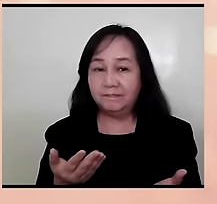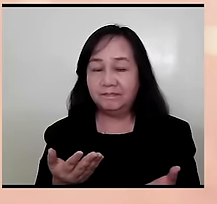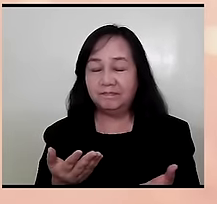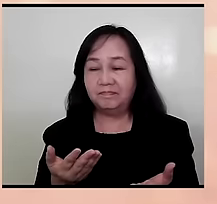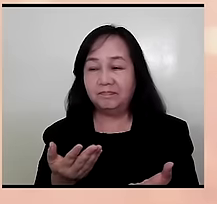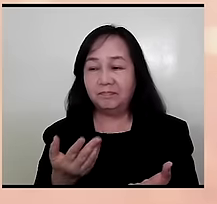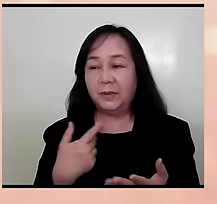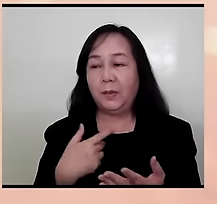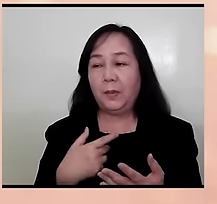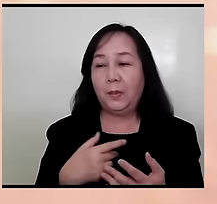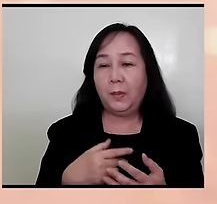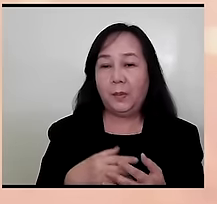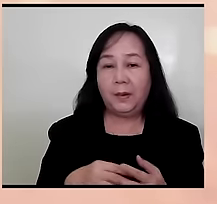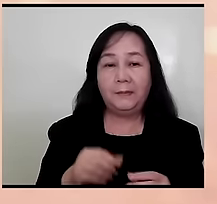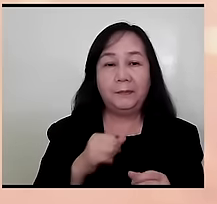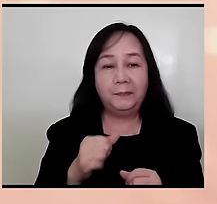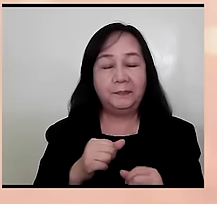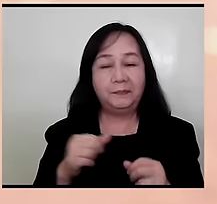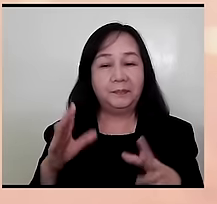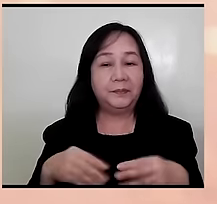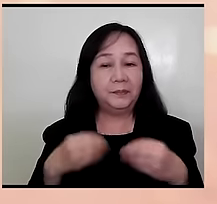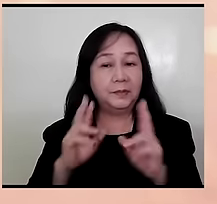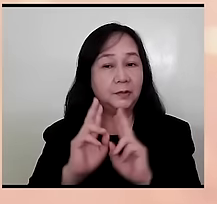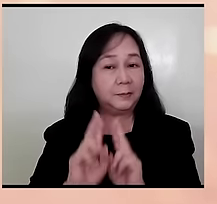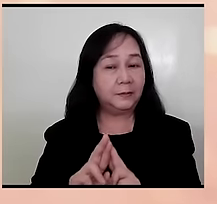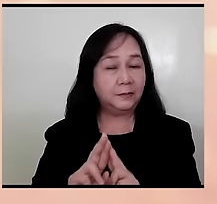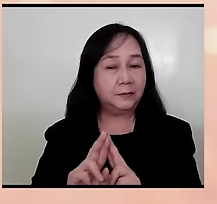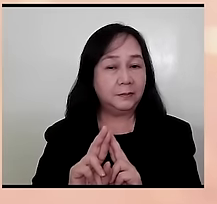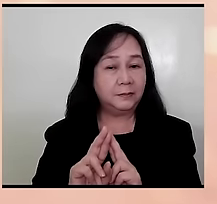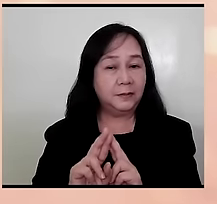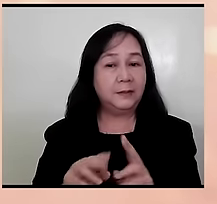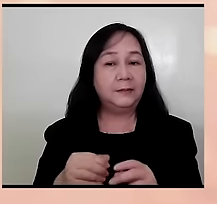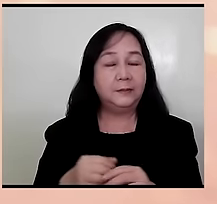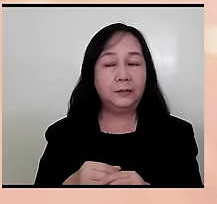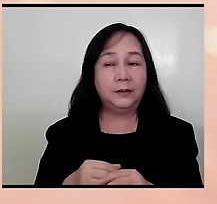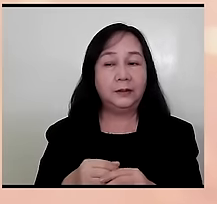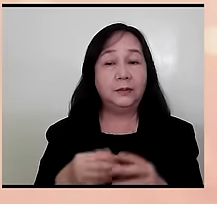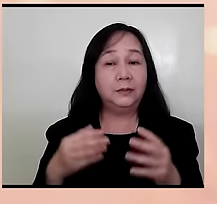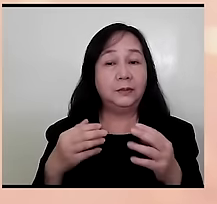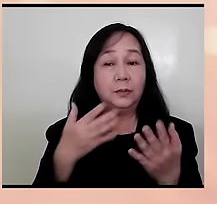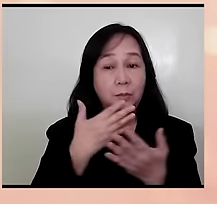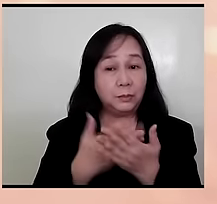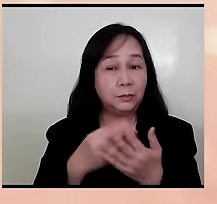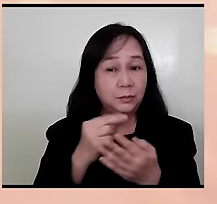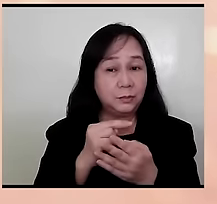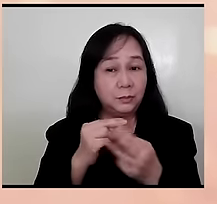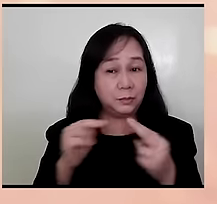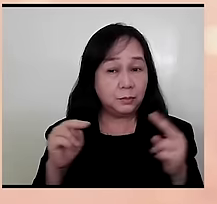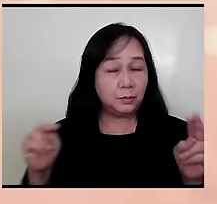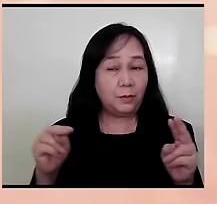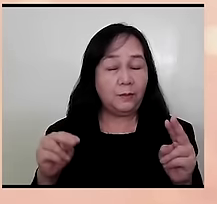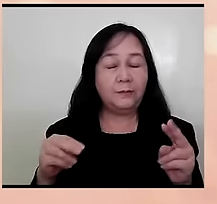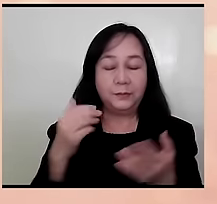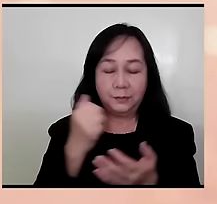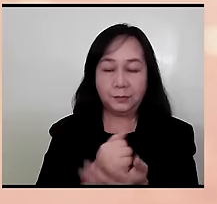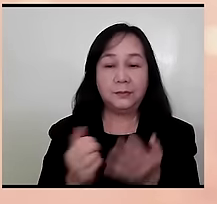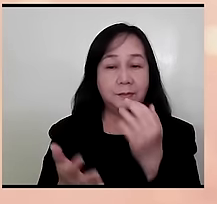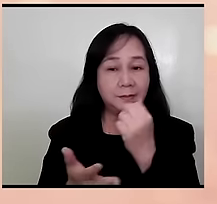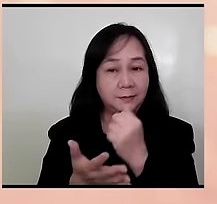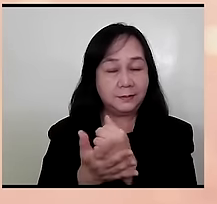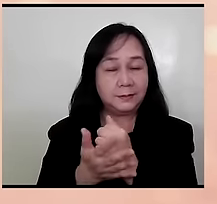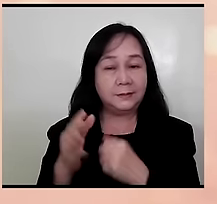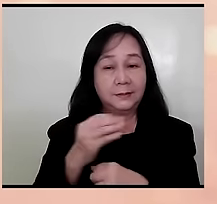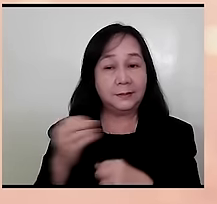were given the grace to respond to the good news of His crucifixion and also His